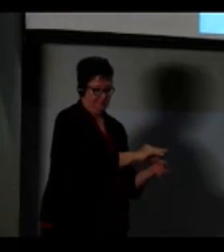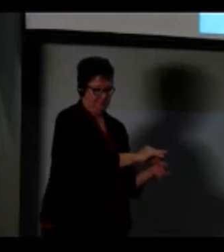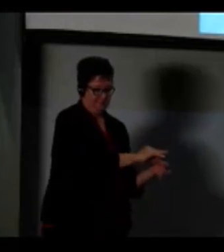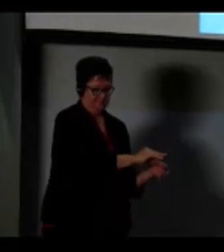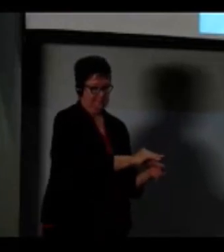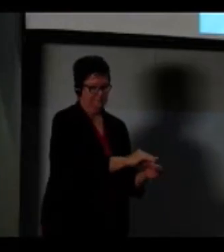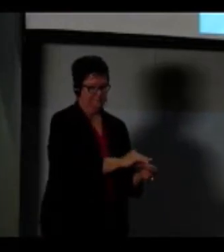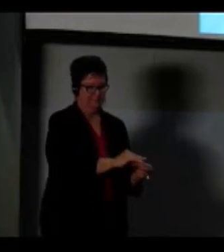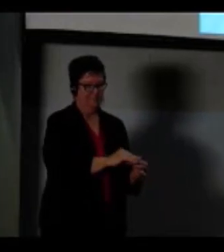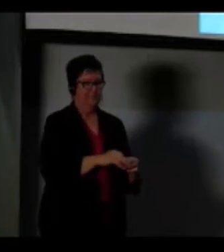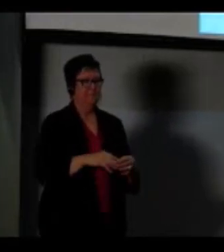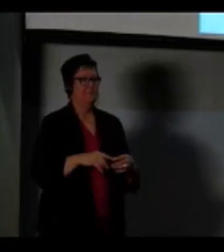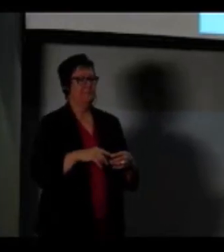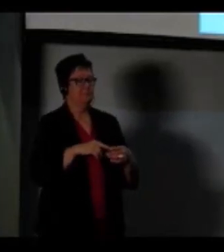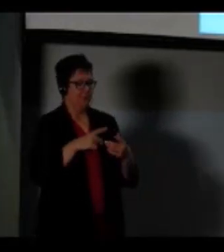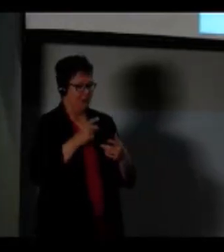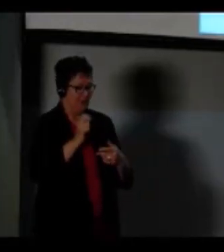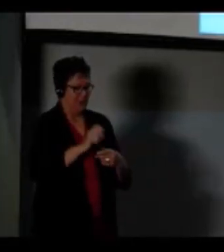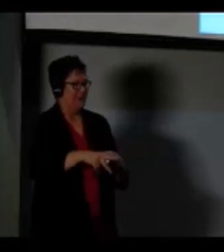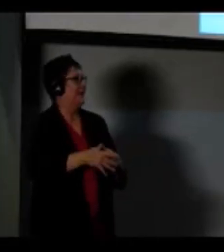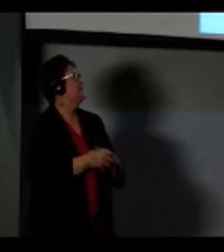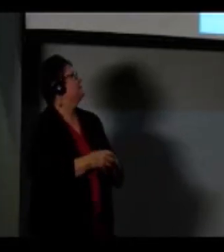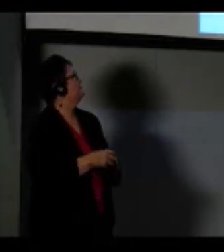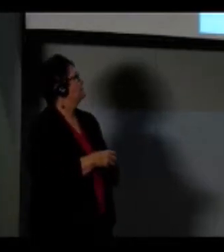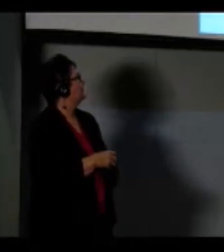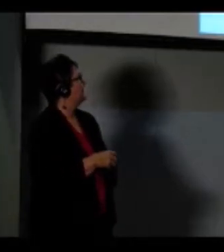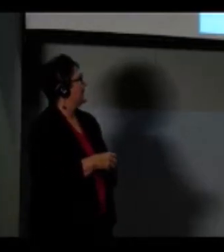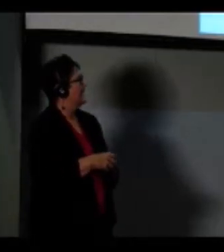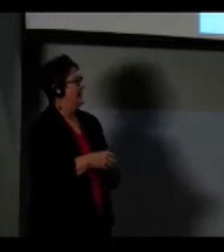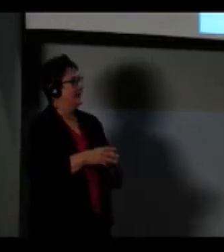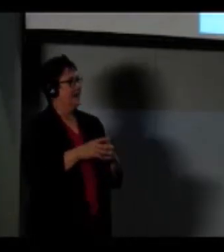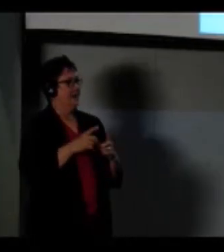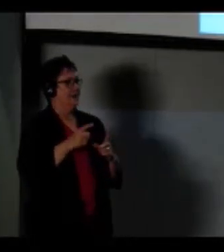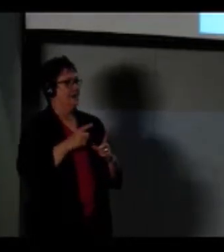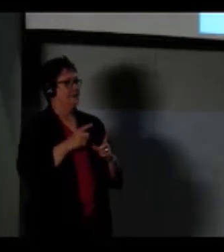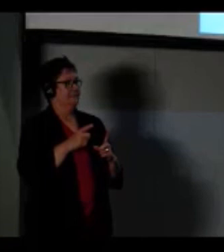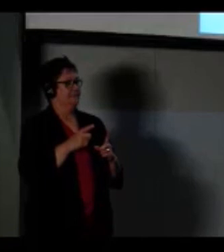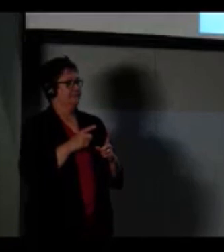specific ontologies for your specific disciplines.